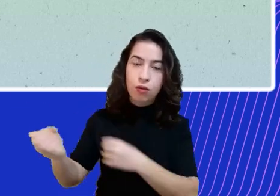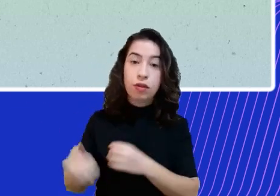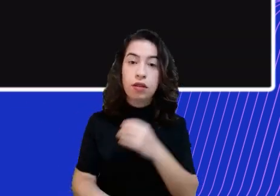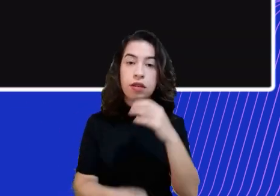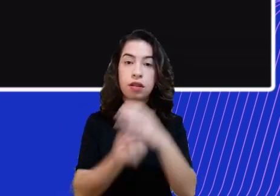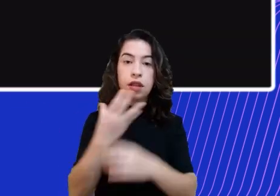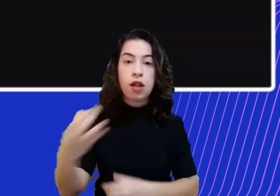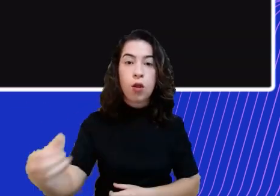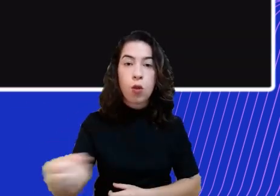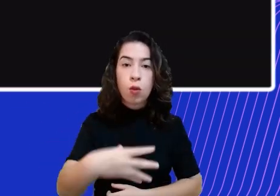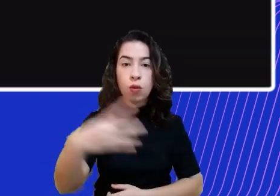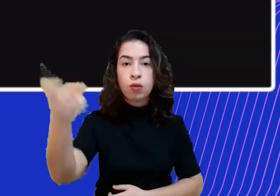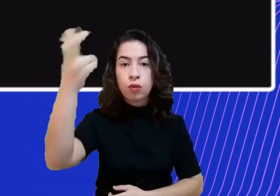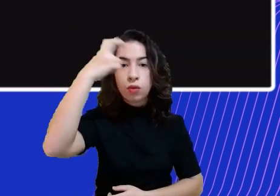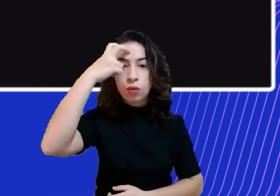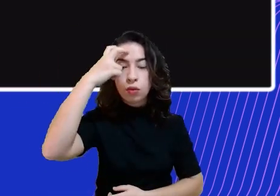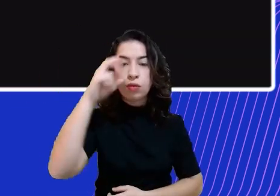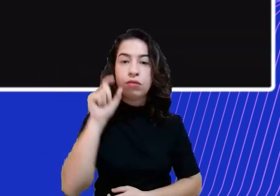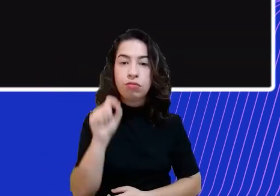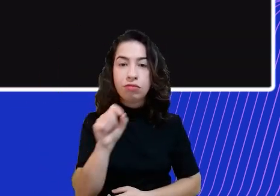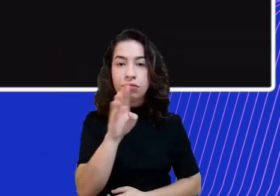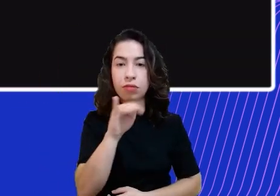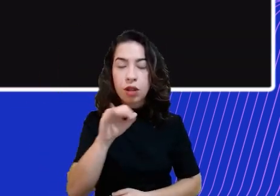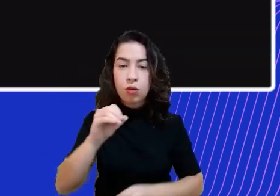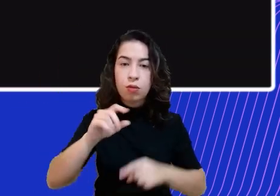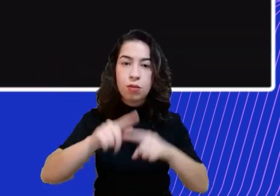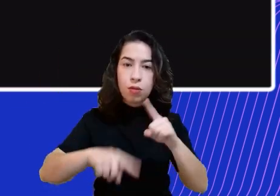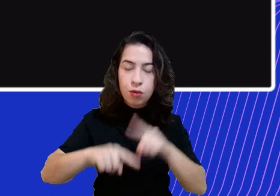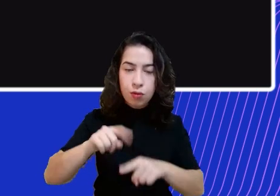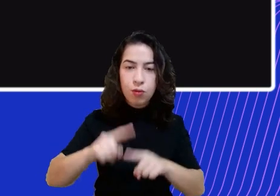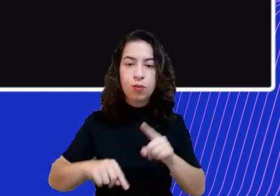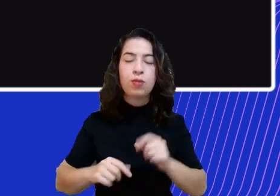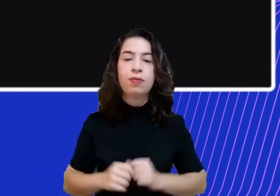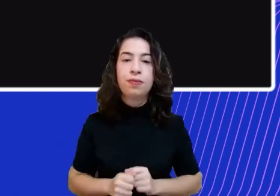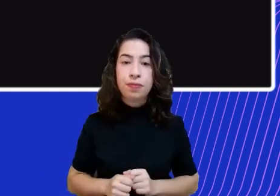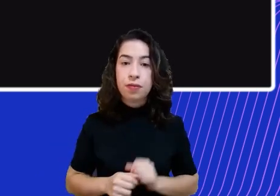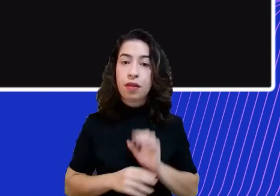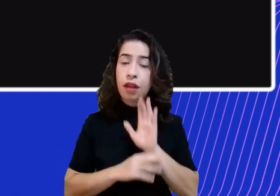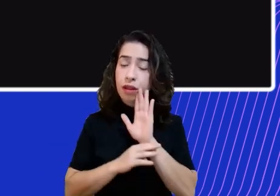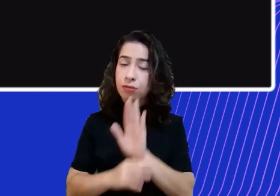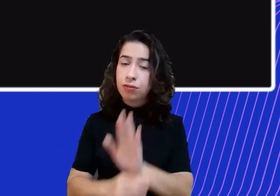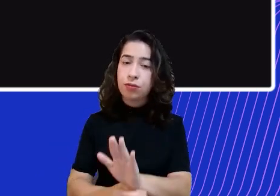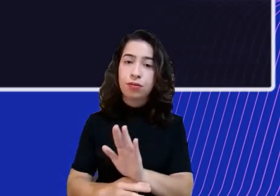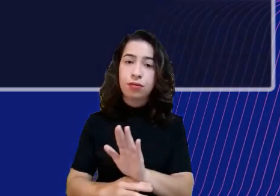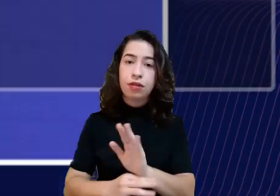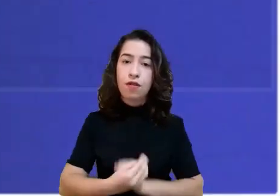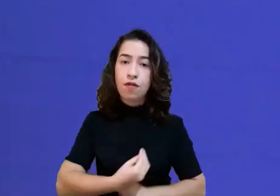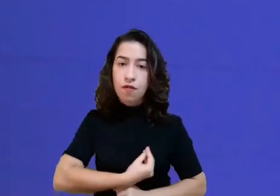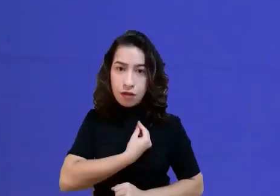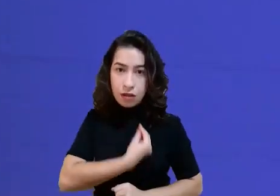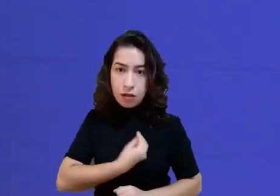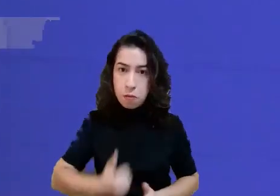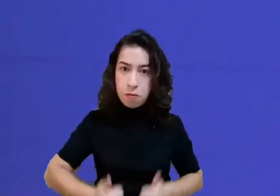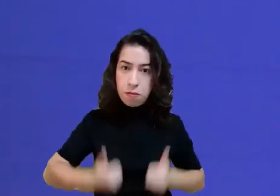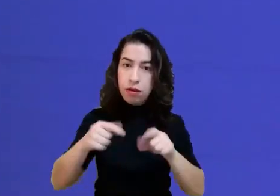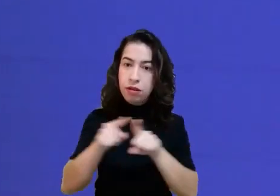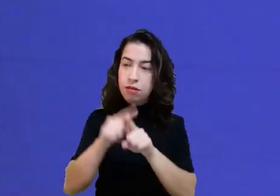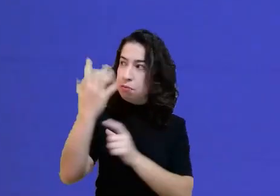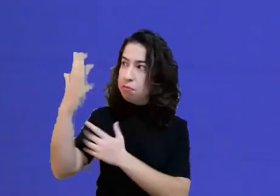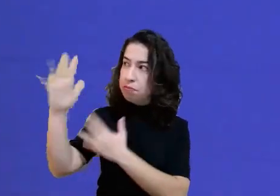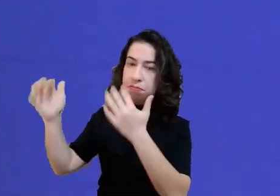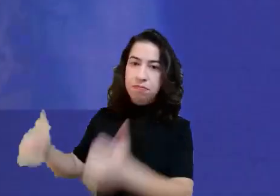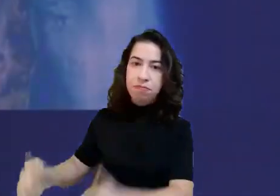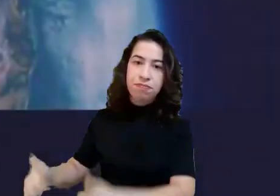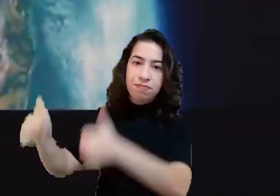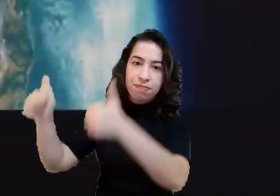culture that's a bioproduct culture, biosolution culture, and that makes a difference for life and the planet